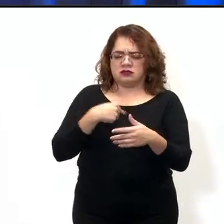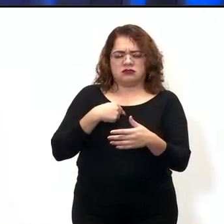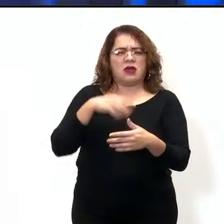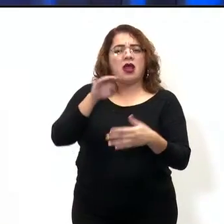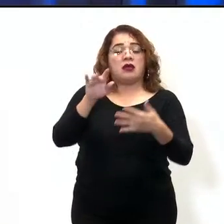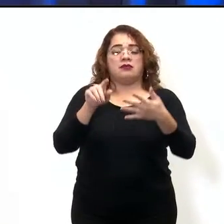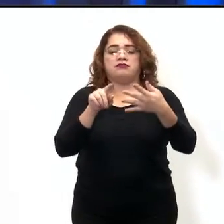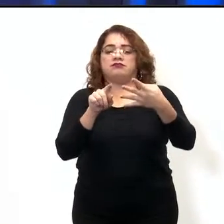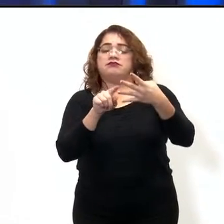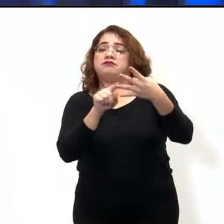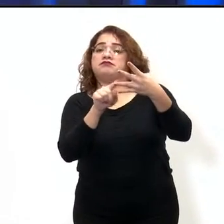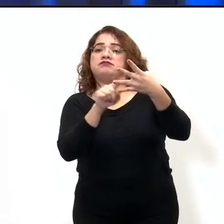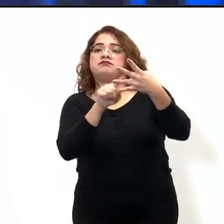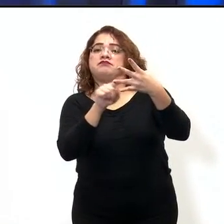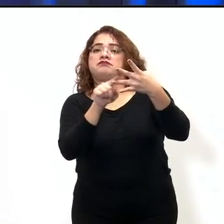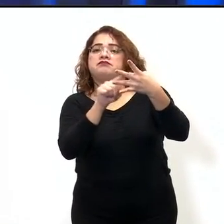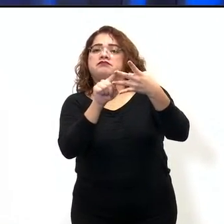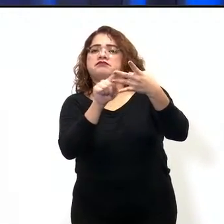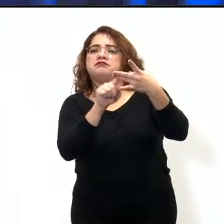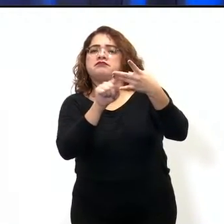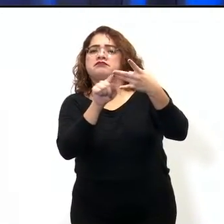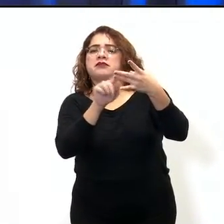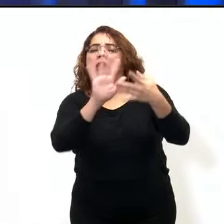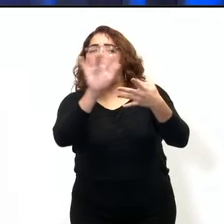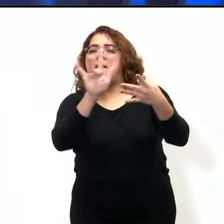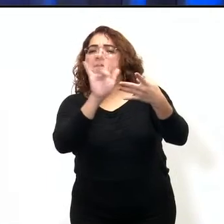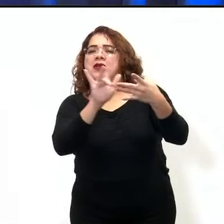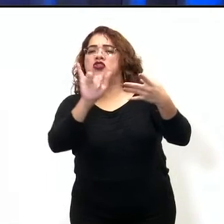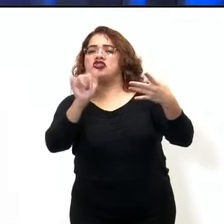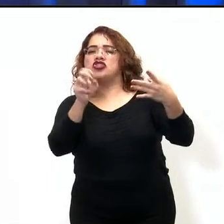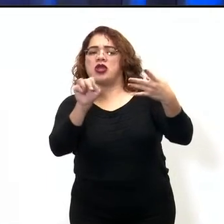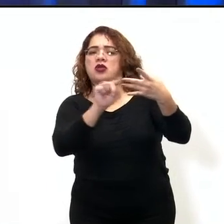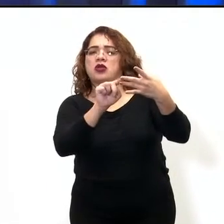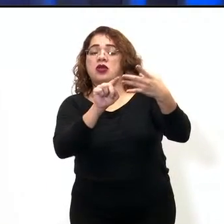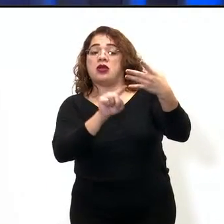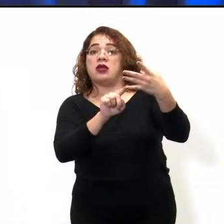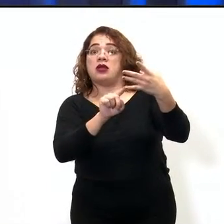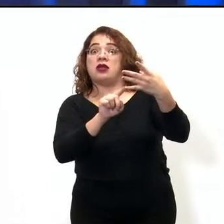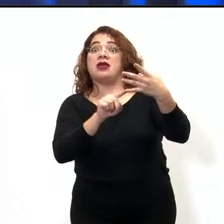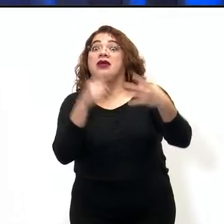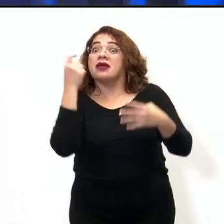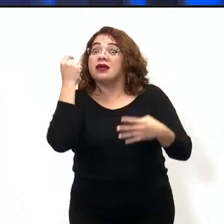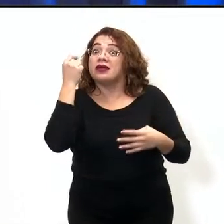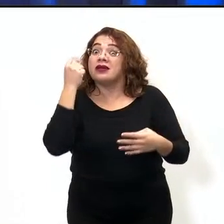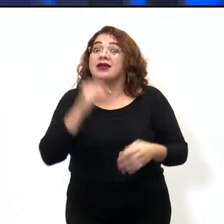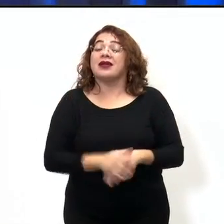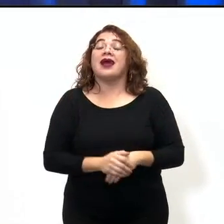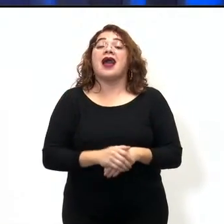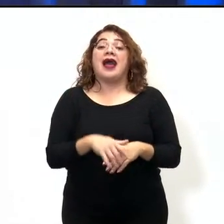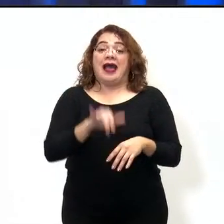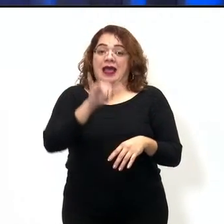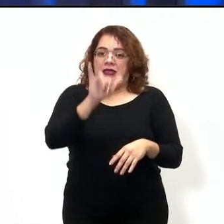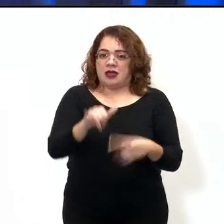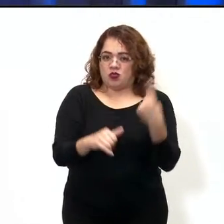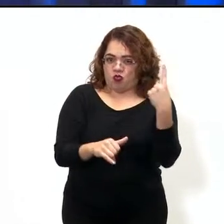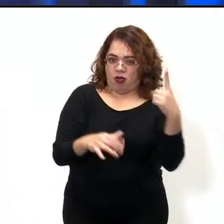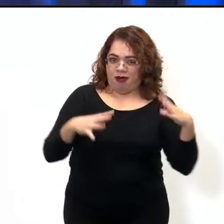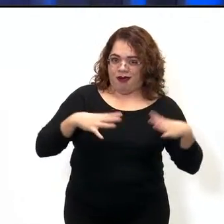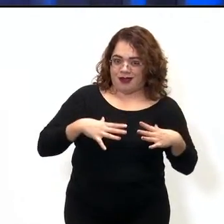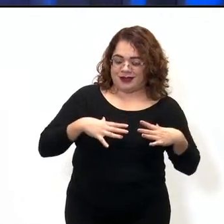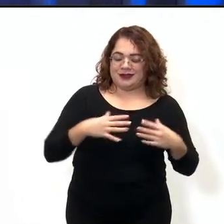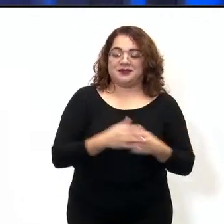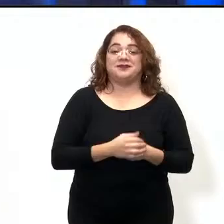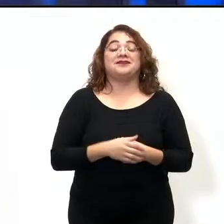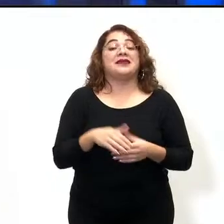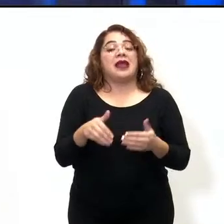until mid to end of January. And if you compound that holiday with then what may happen on New Year's Eve and on New Year's